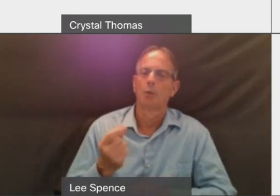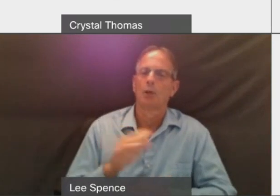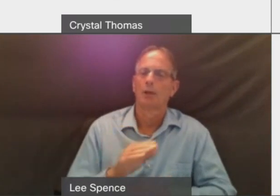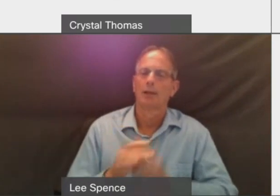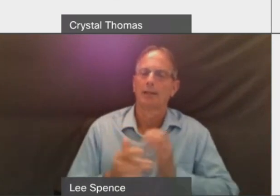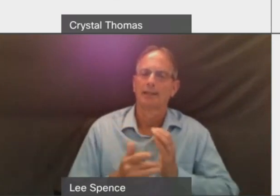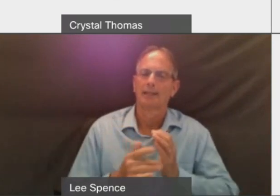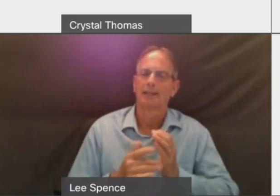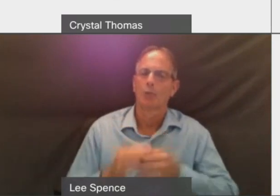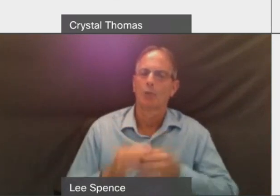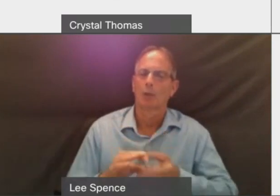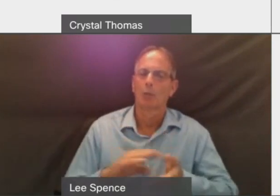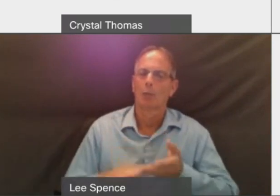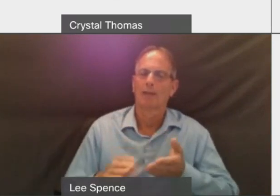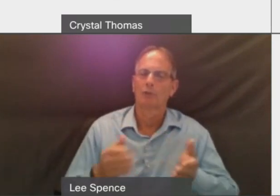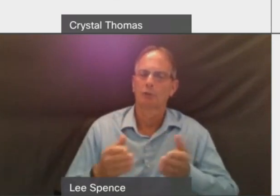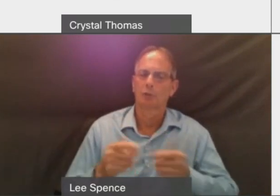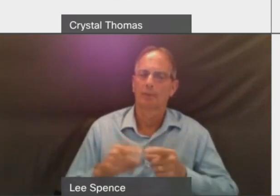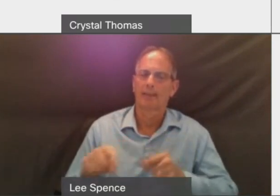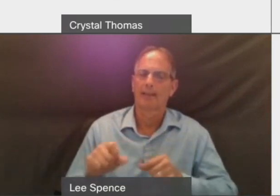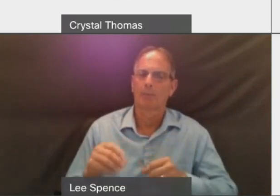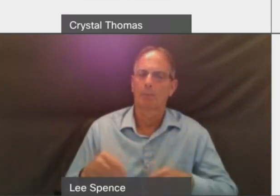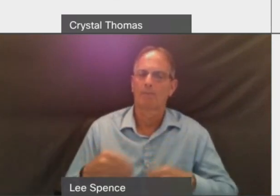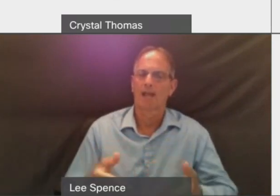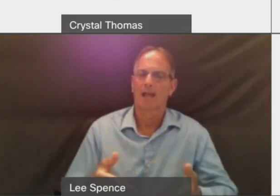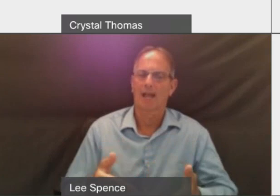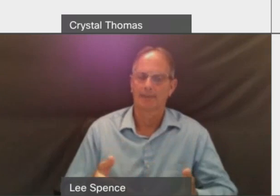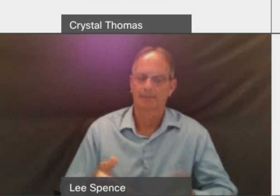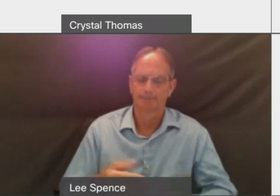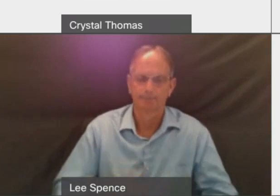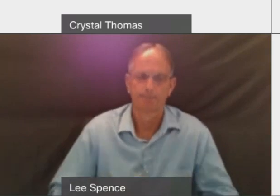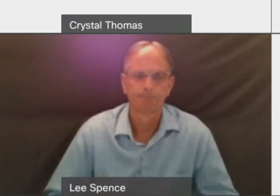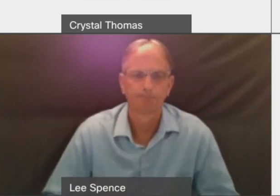tech-related waiver services they will be able to provide?